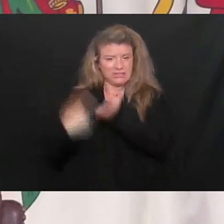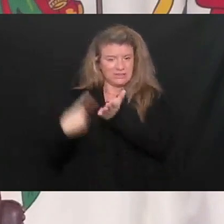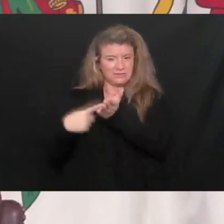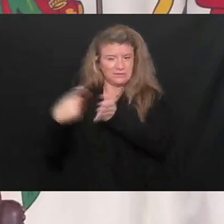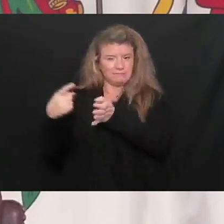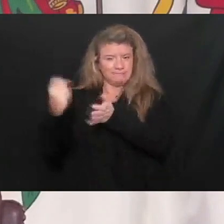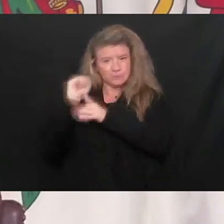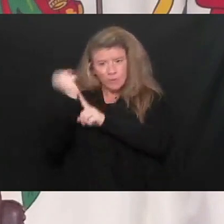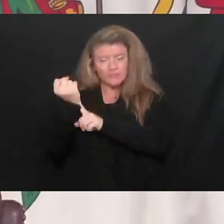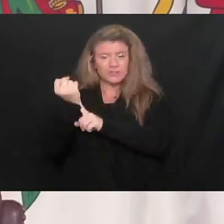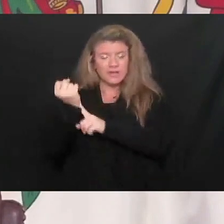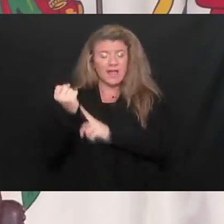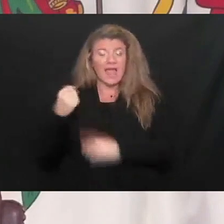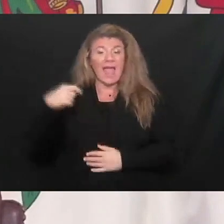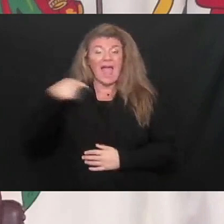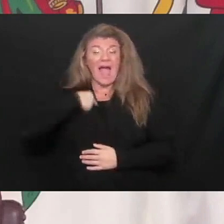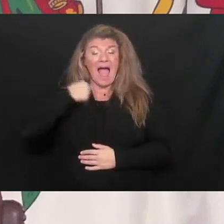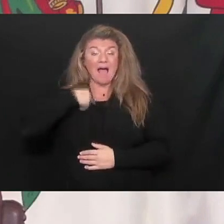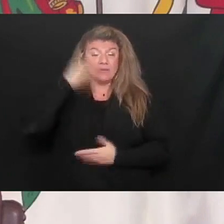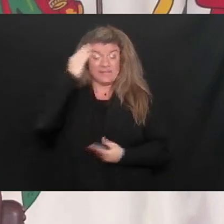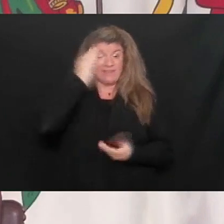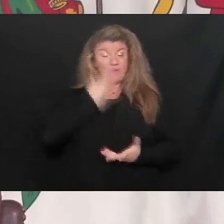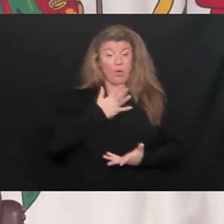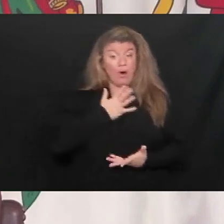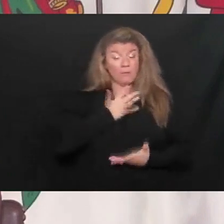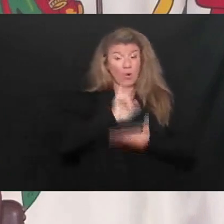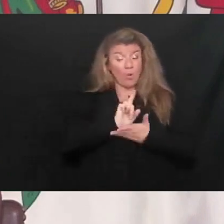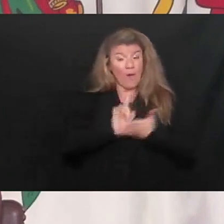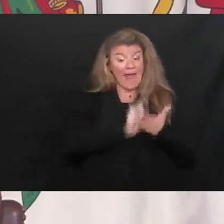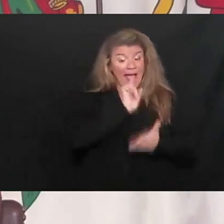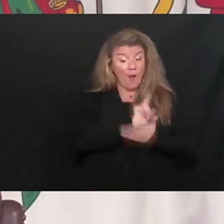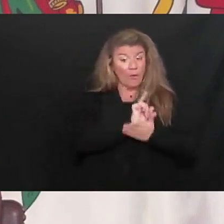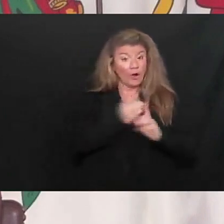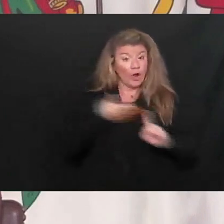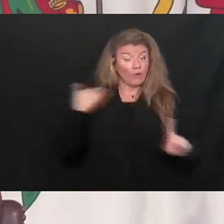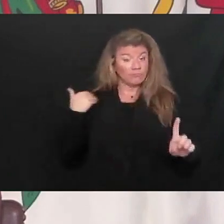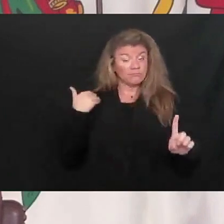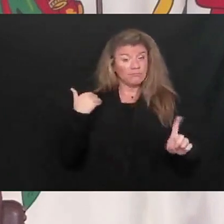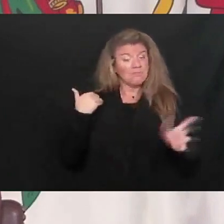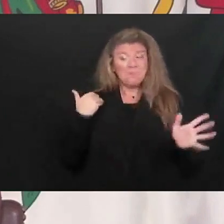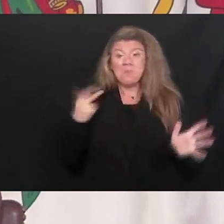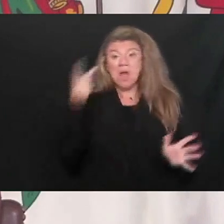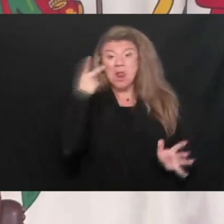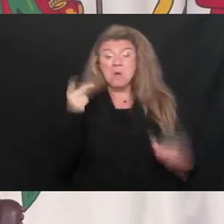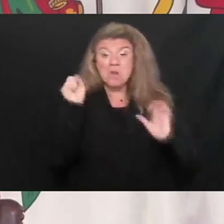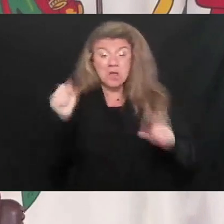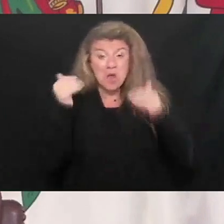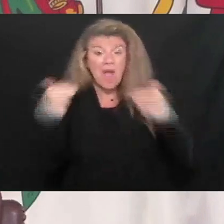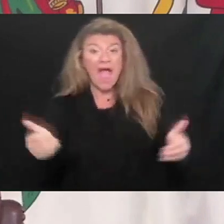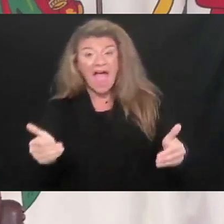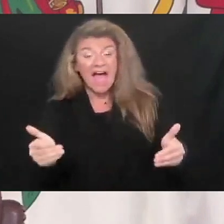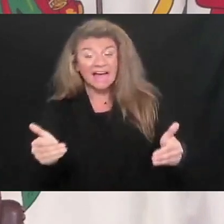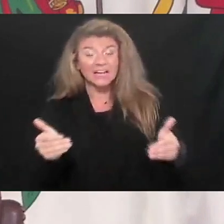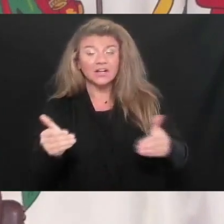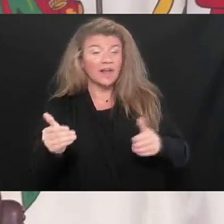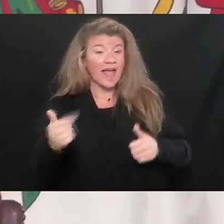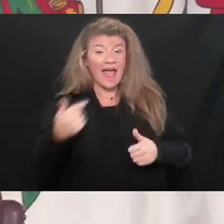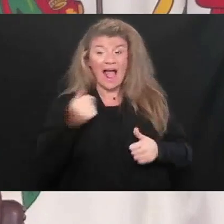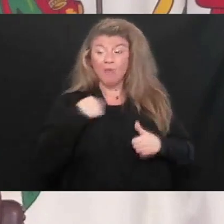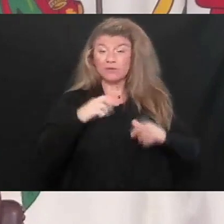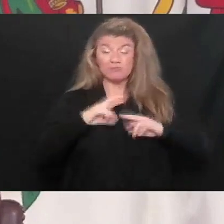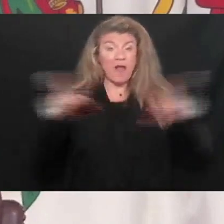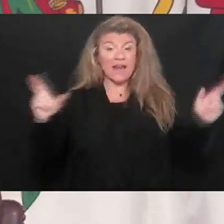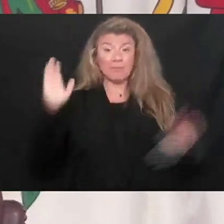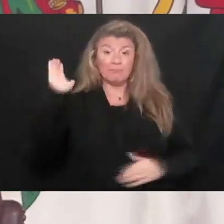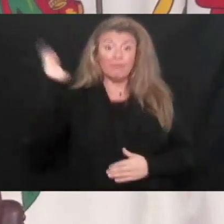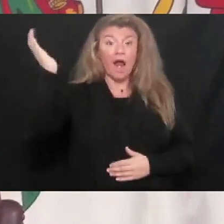I was informed an hour ago that it looked like we could go, and we were going into briefing, and